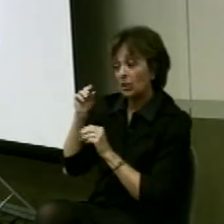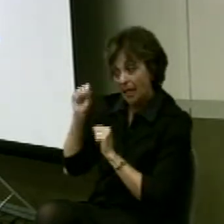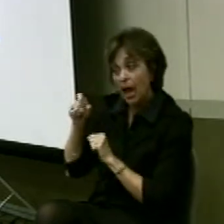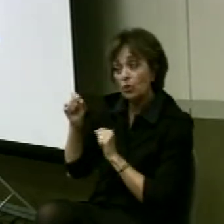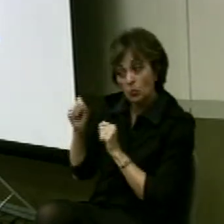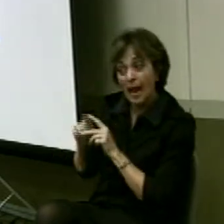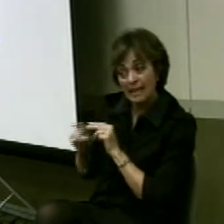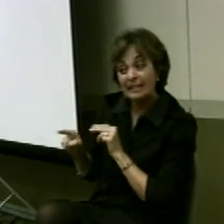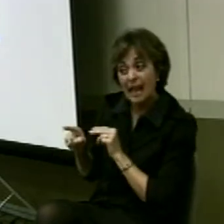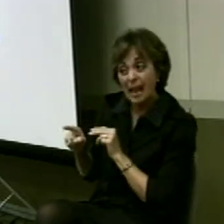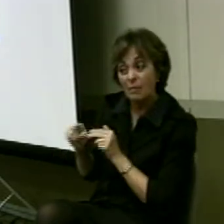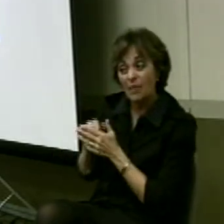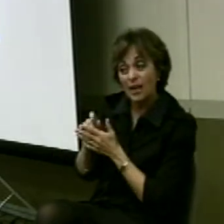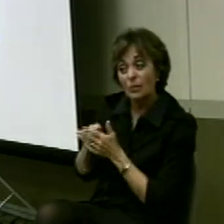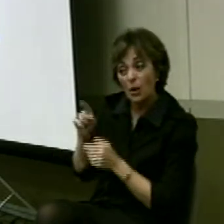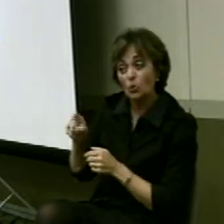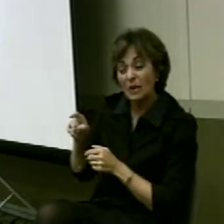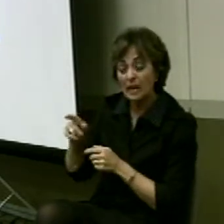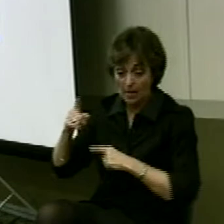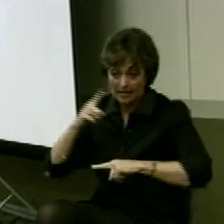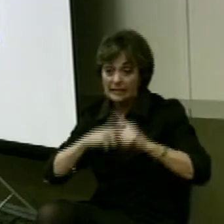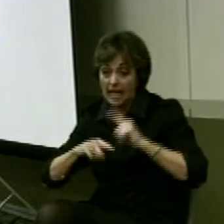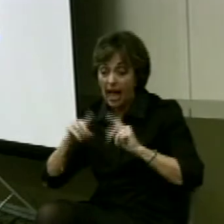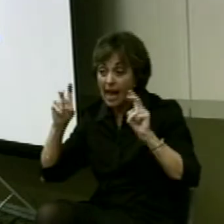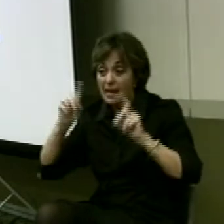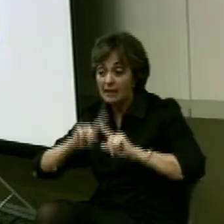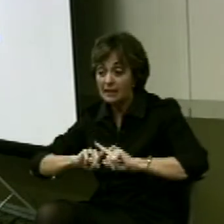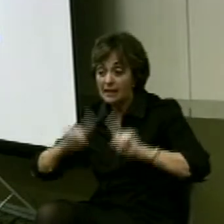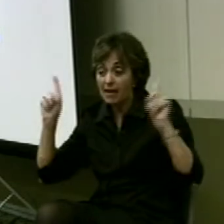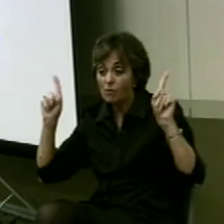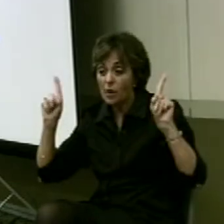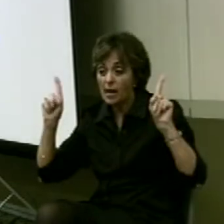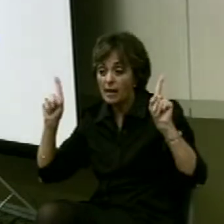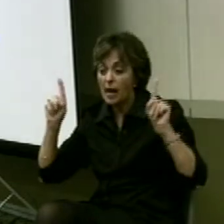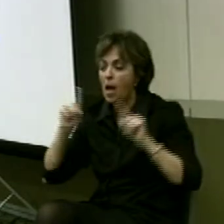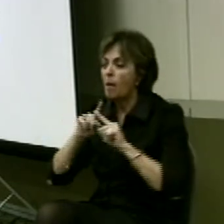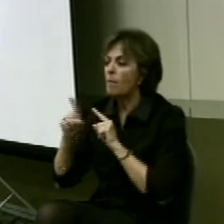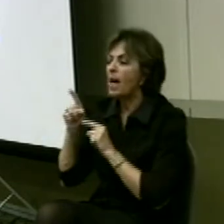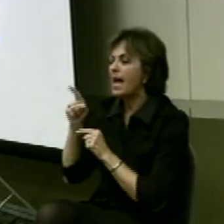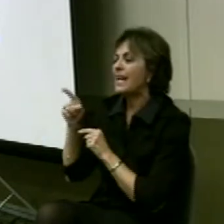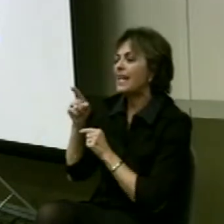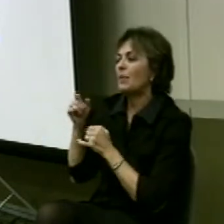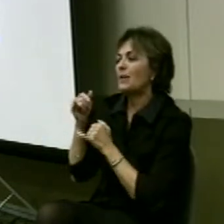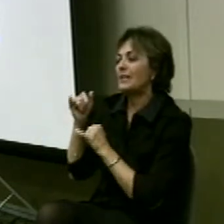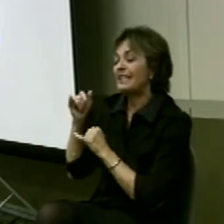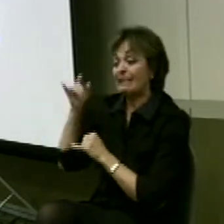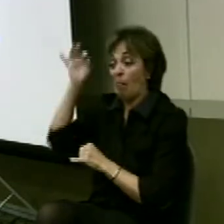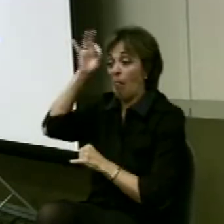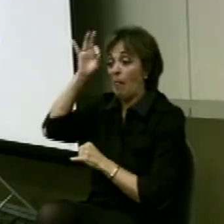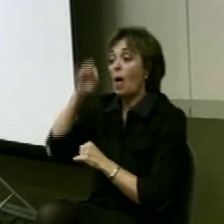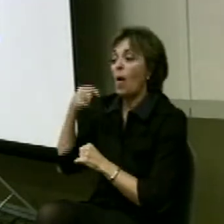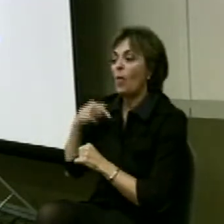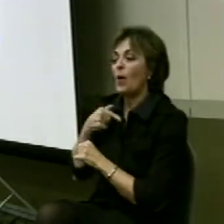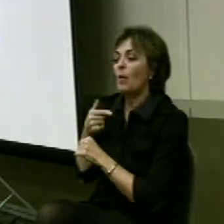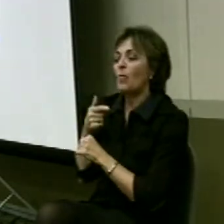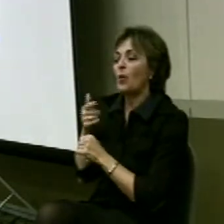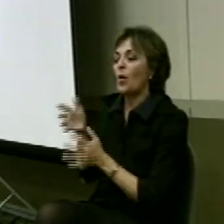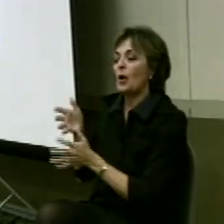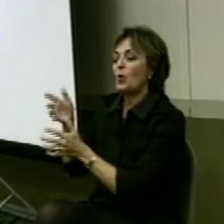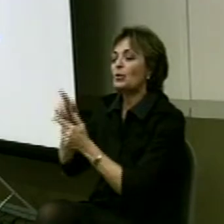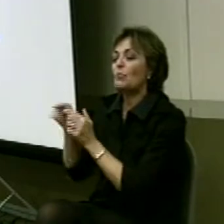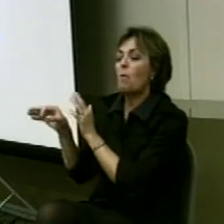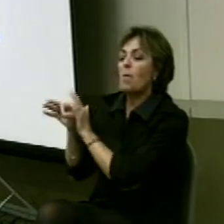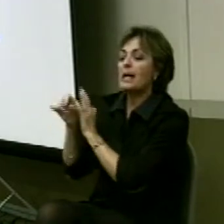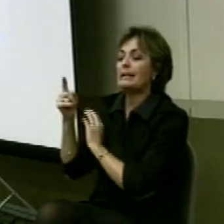were teaching him, you can escape because that's what you need to do, sign different, but he didn't know we were making him pick something educational to